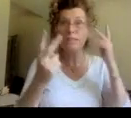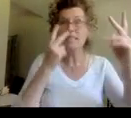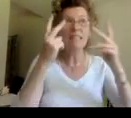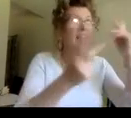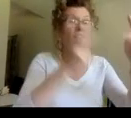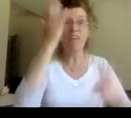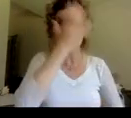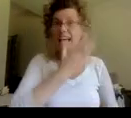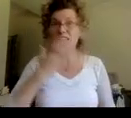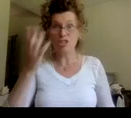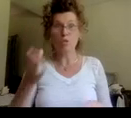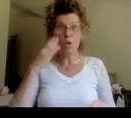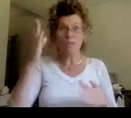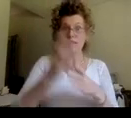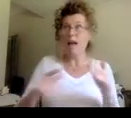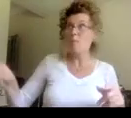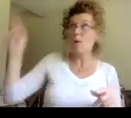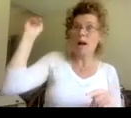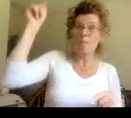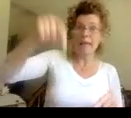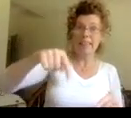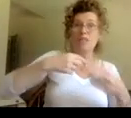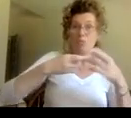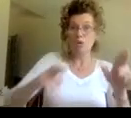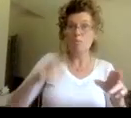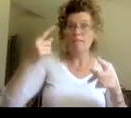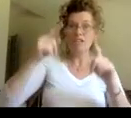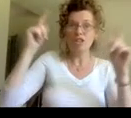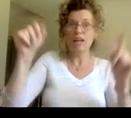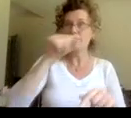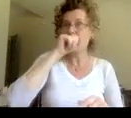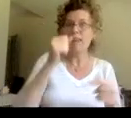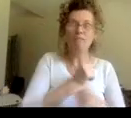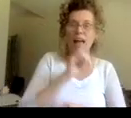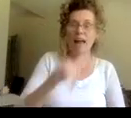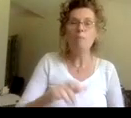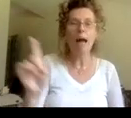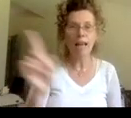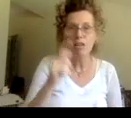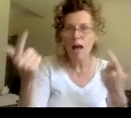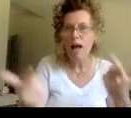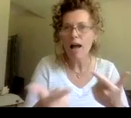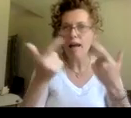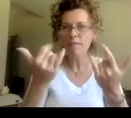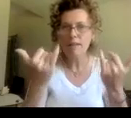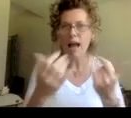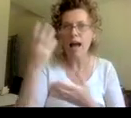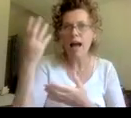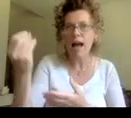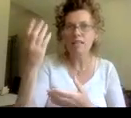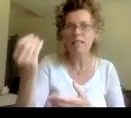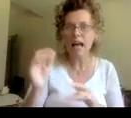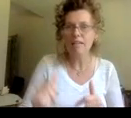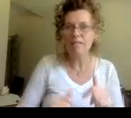some of them are going to be in this room eventually. And I love that. But where's life at for you outside just the